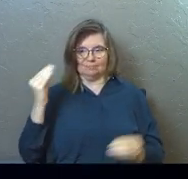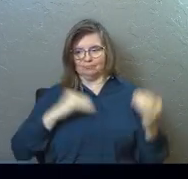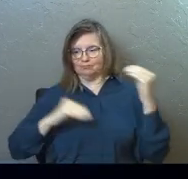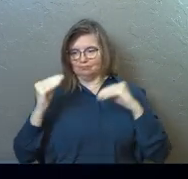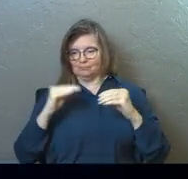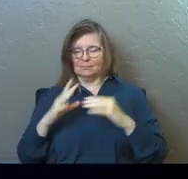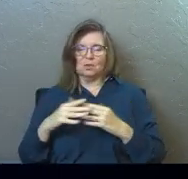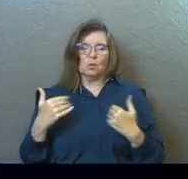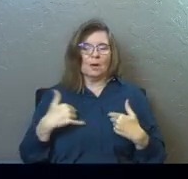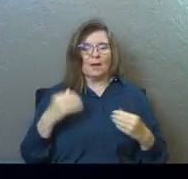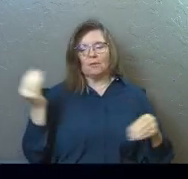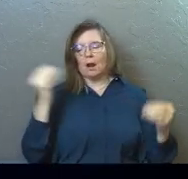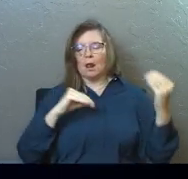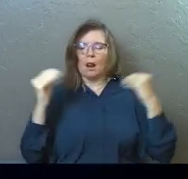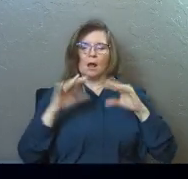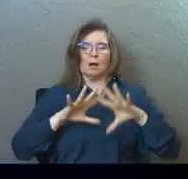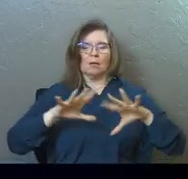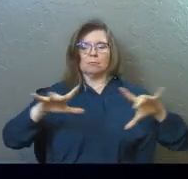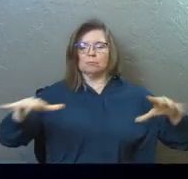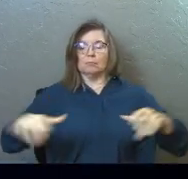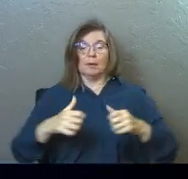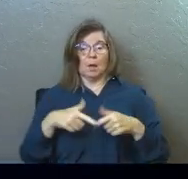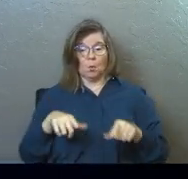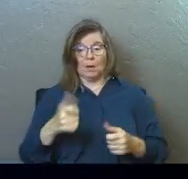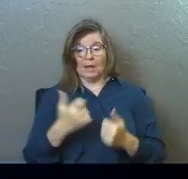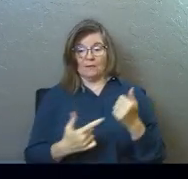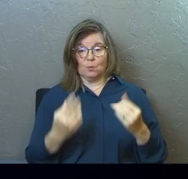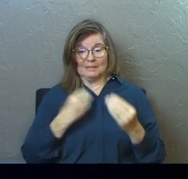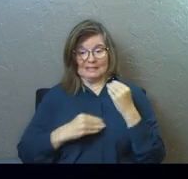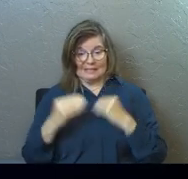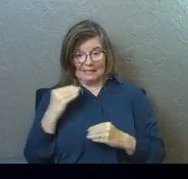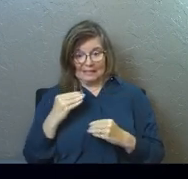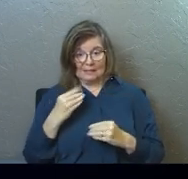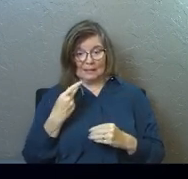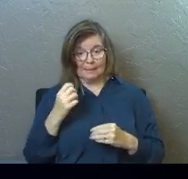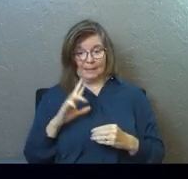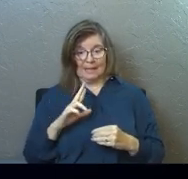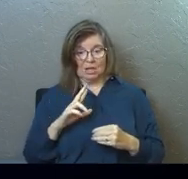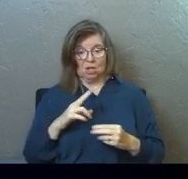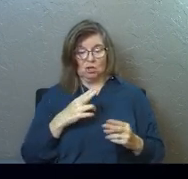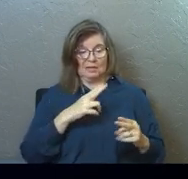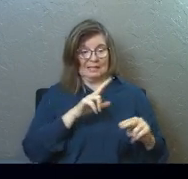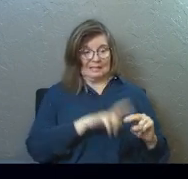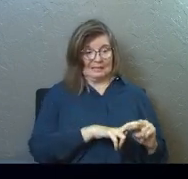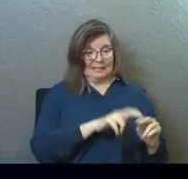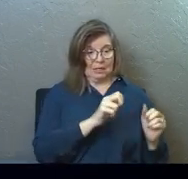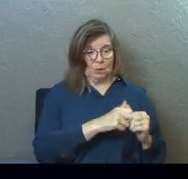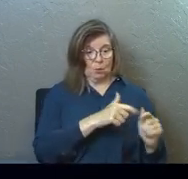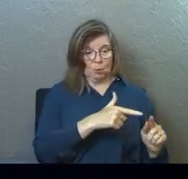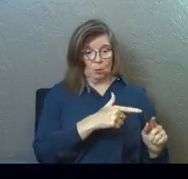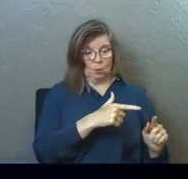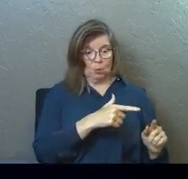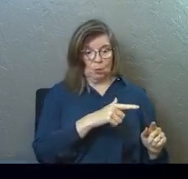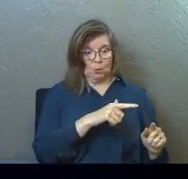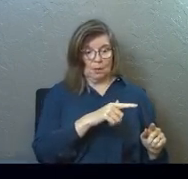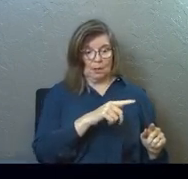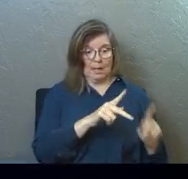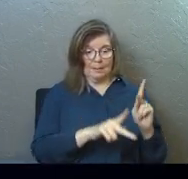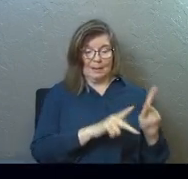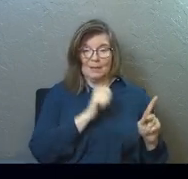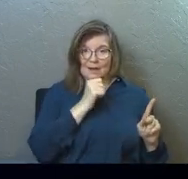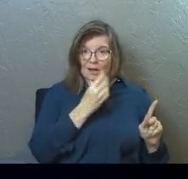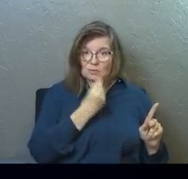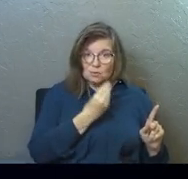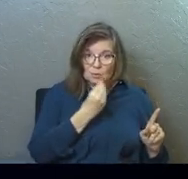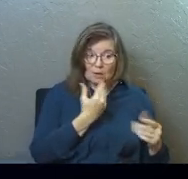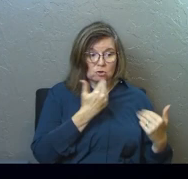church. And so they're having this big potluck. And while everybody's eating, Peter's sitting with Gentile people, and it's